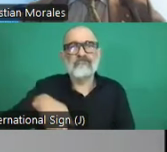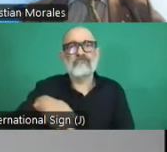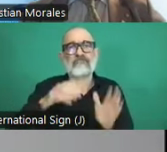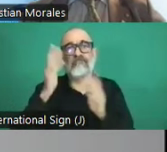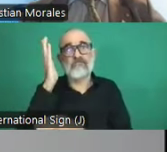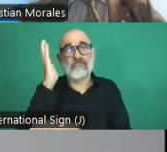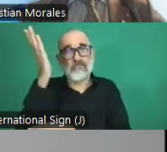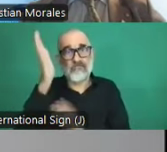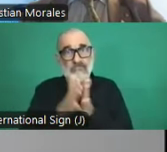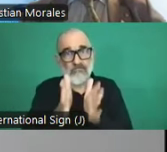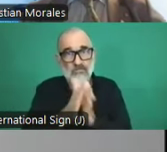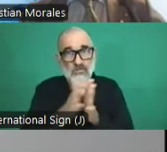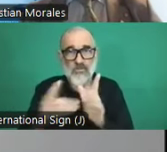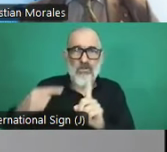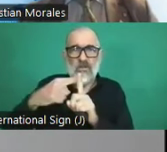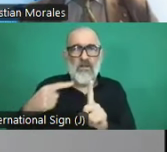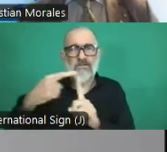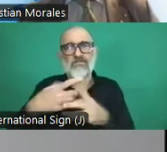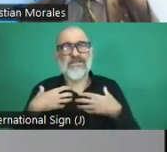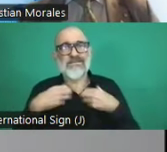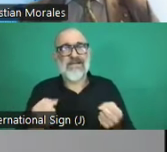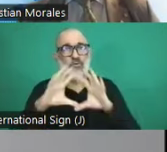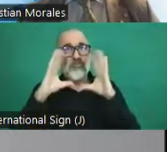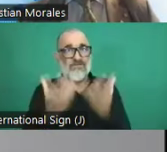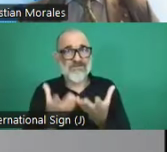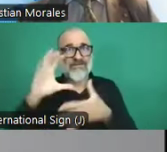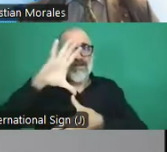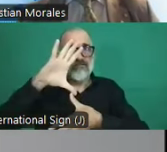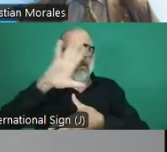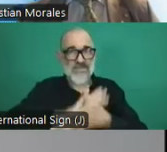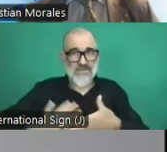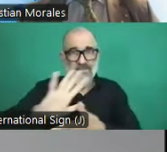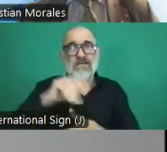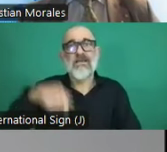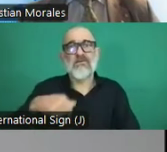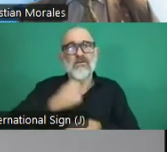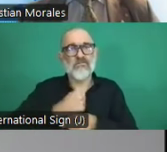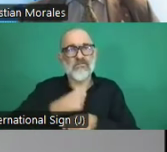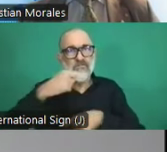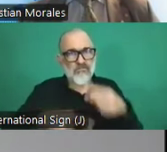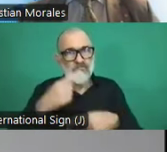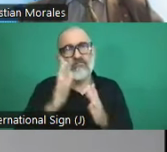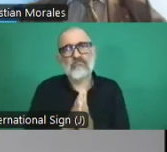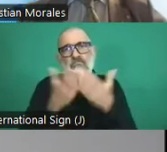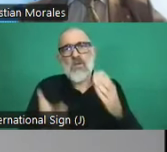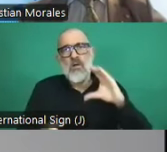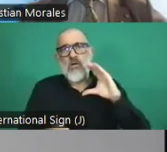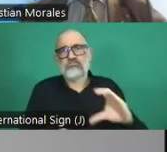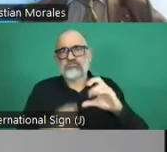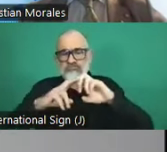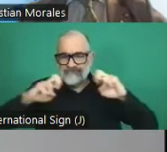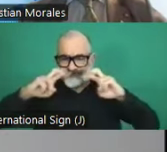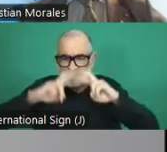in America. This report draws on robust analytical material to develop